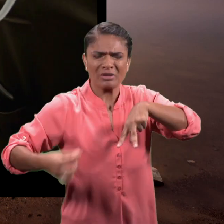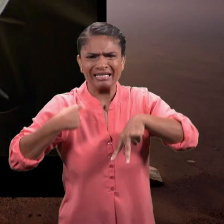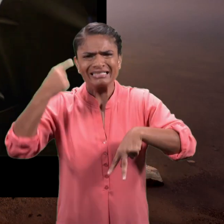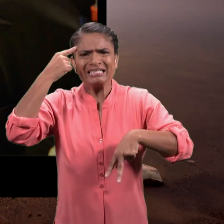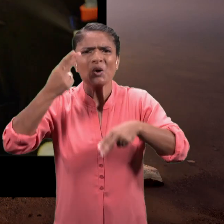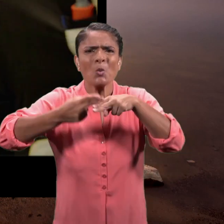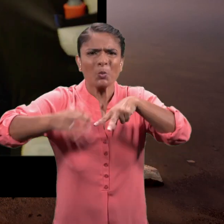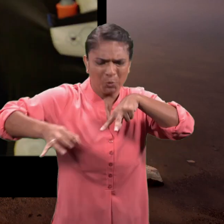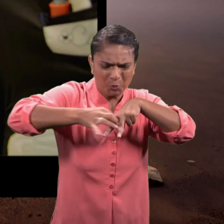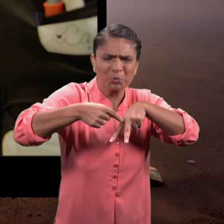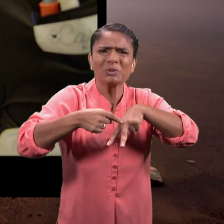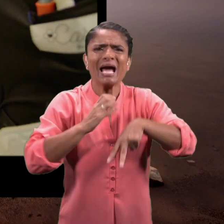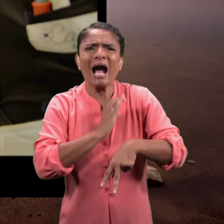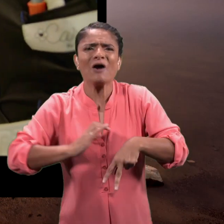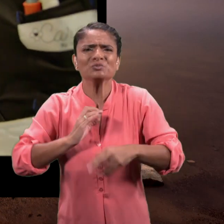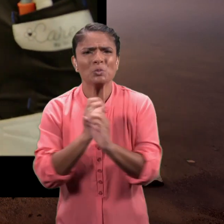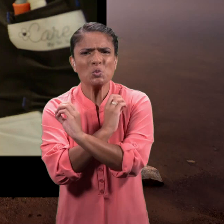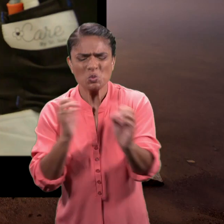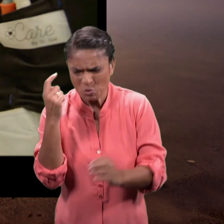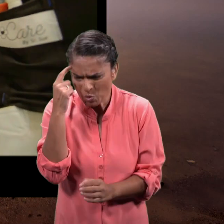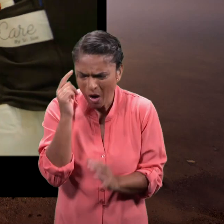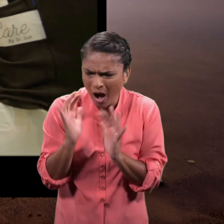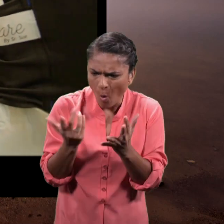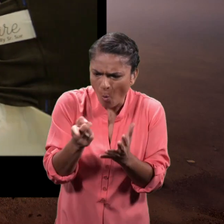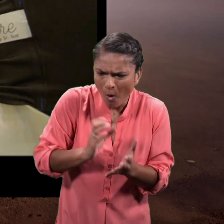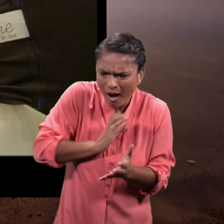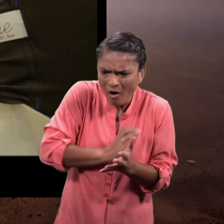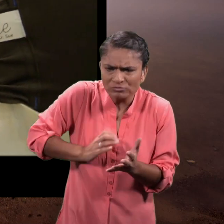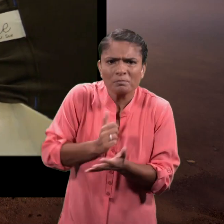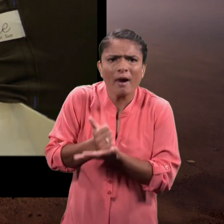the thought was it should be comfortable,